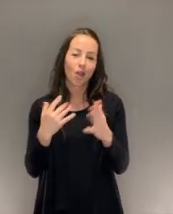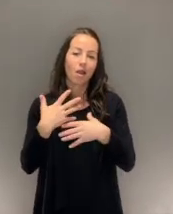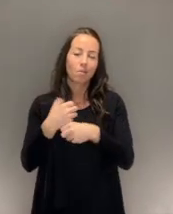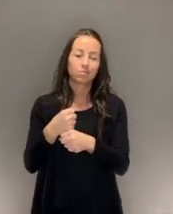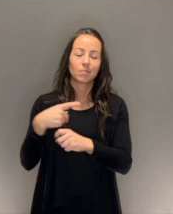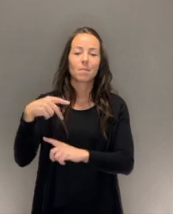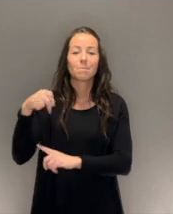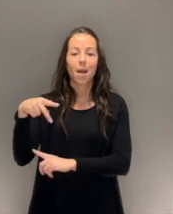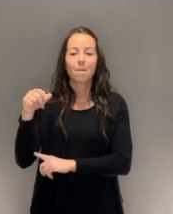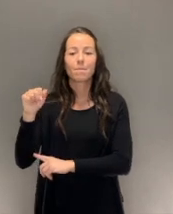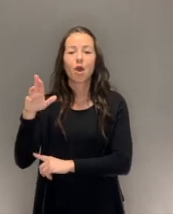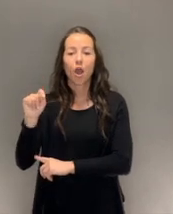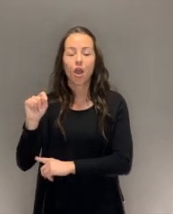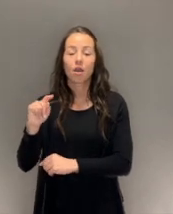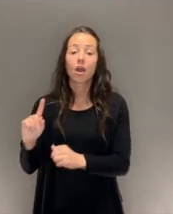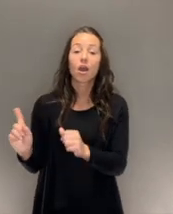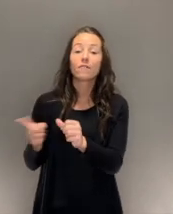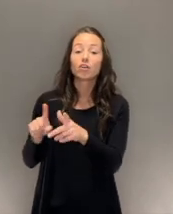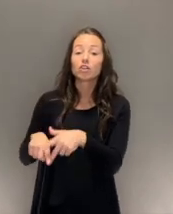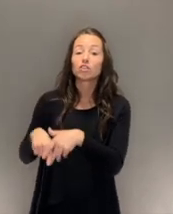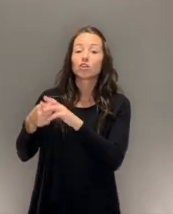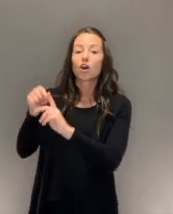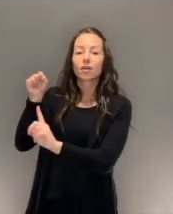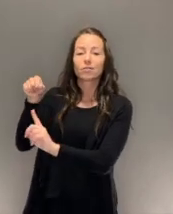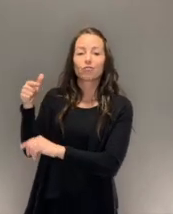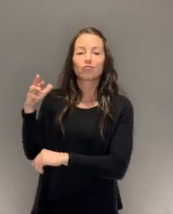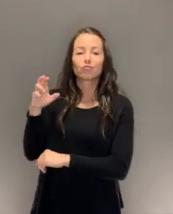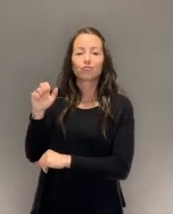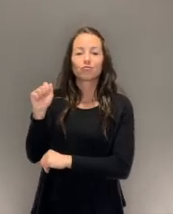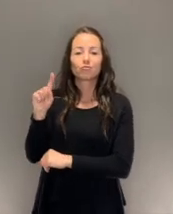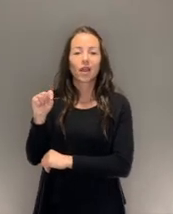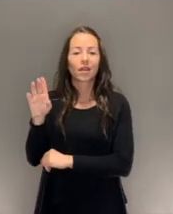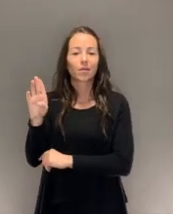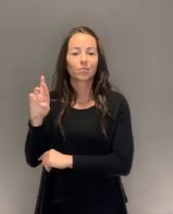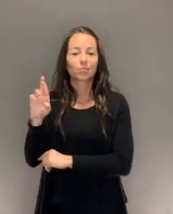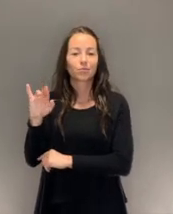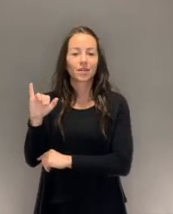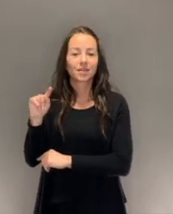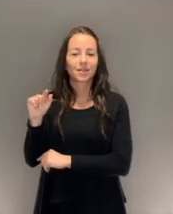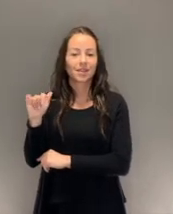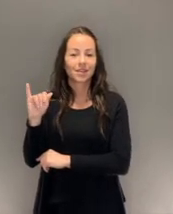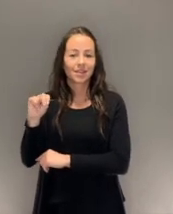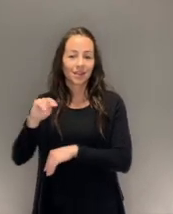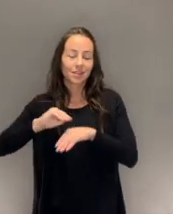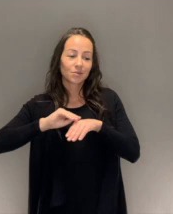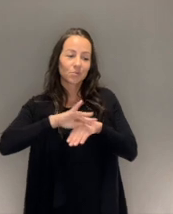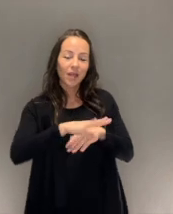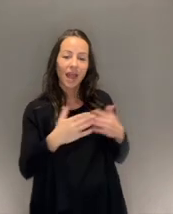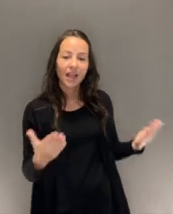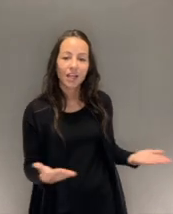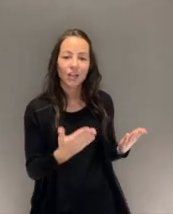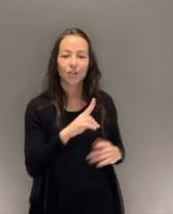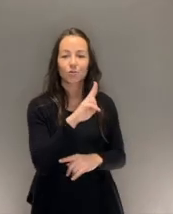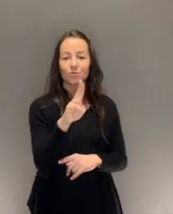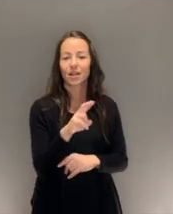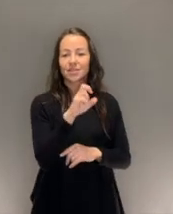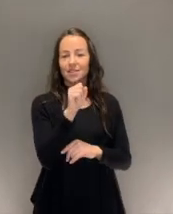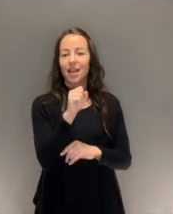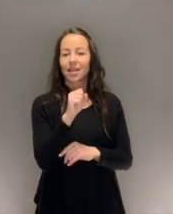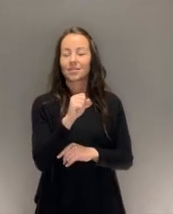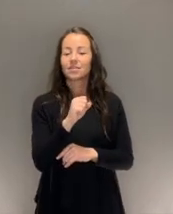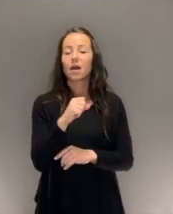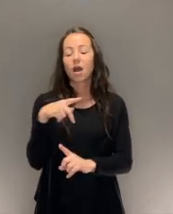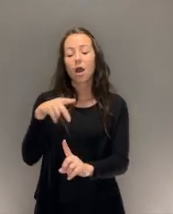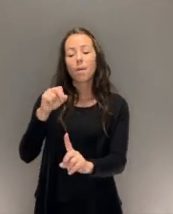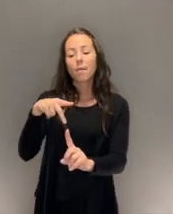the movement originated in Great Britain and then eventually found its way across the ocean to the United States. Part of